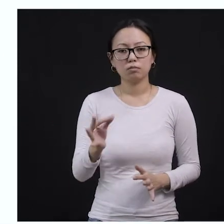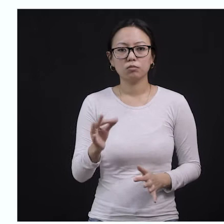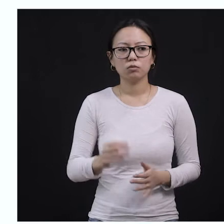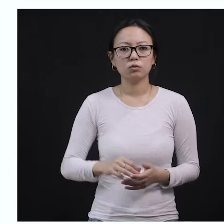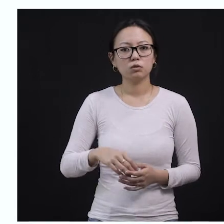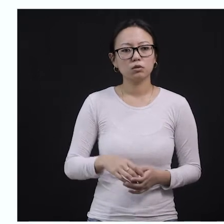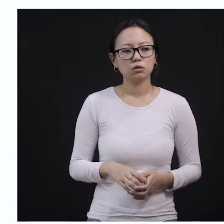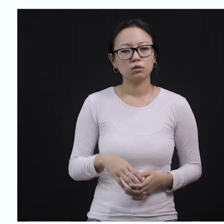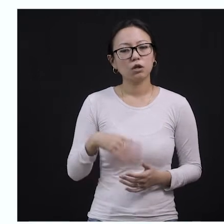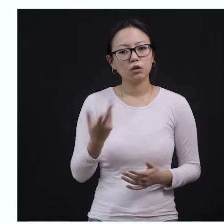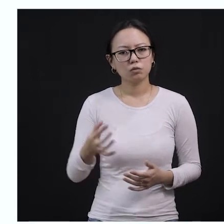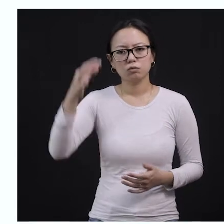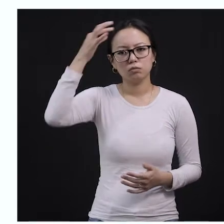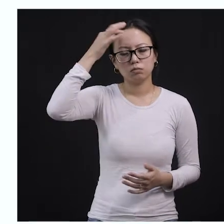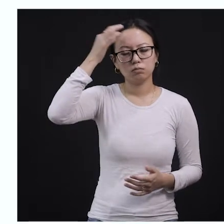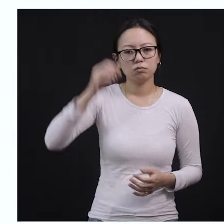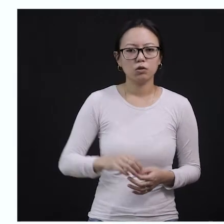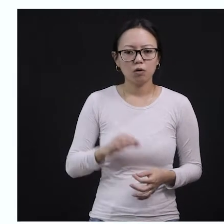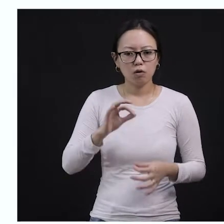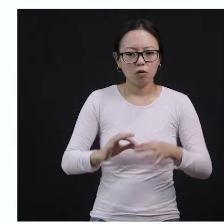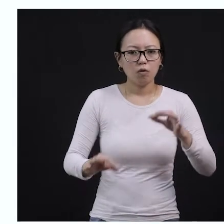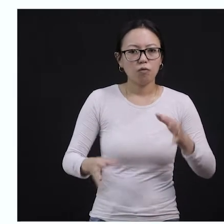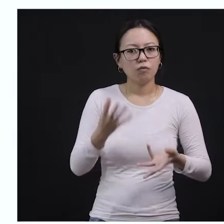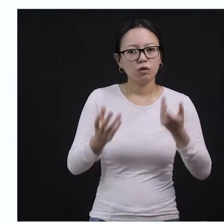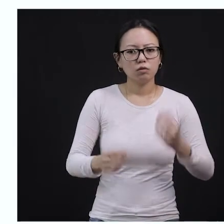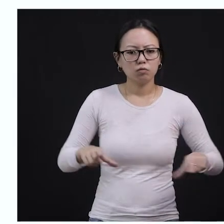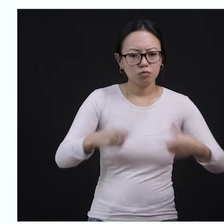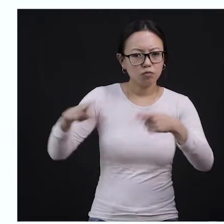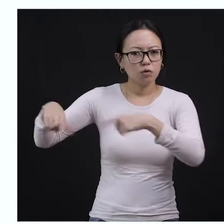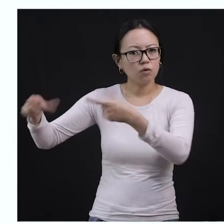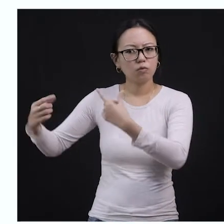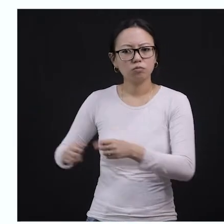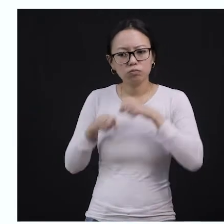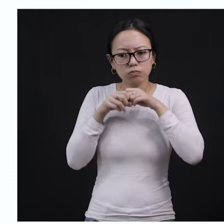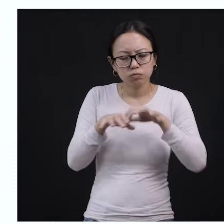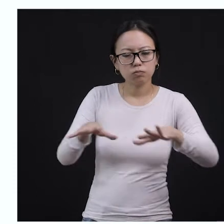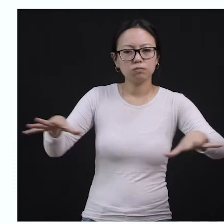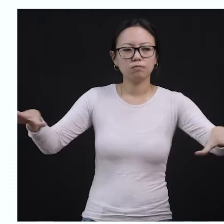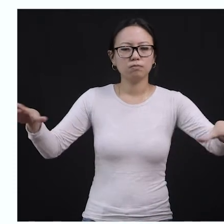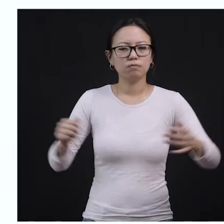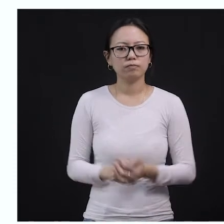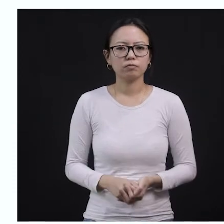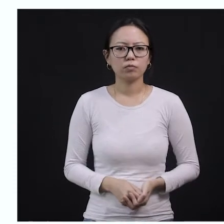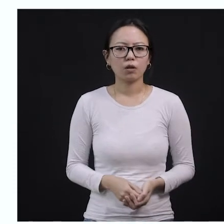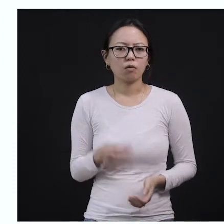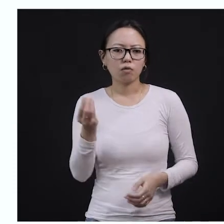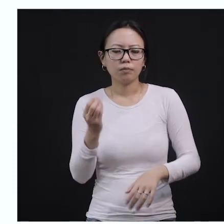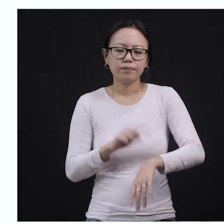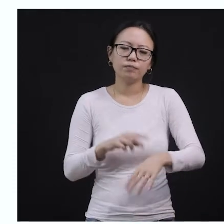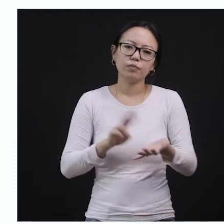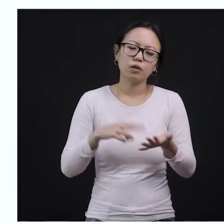of causing forest fire, all right? Or else sometimes the forest fire causes naturally, that